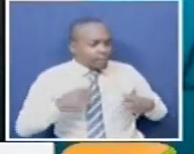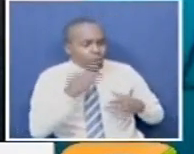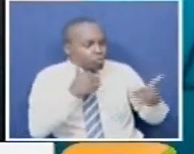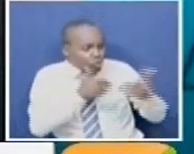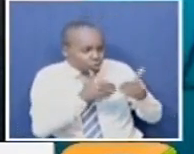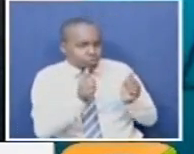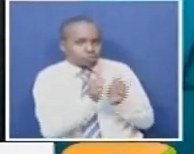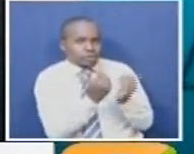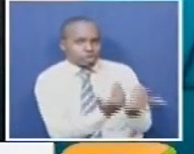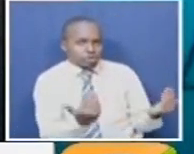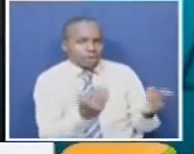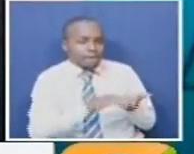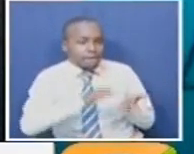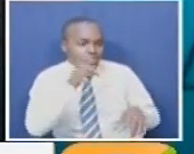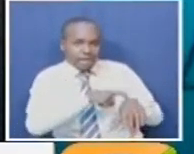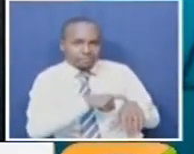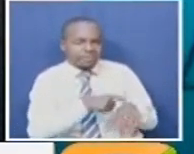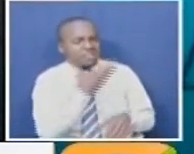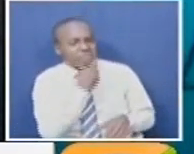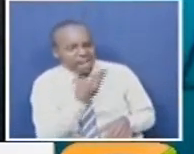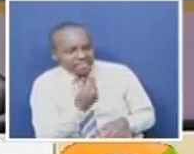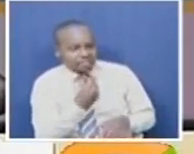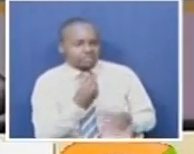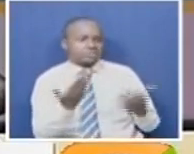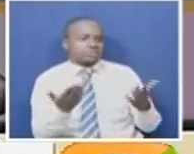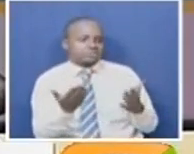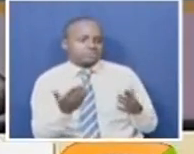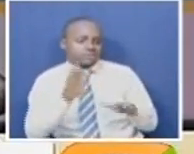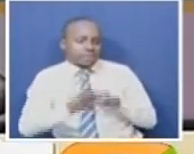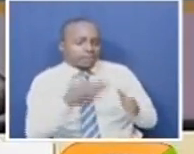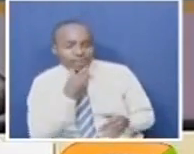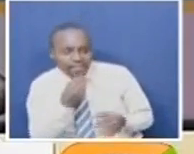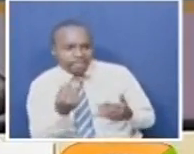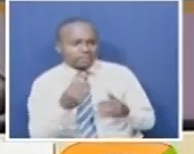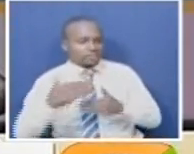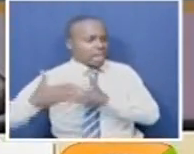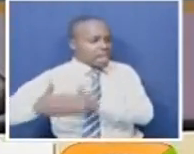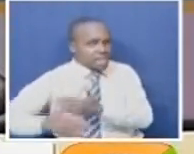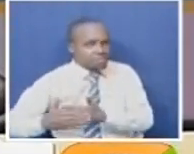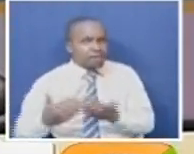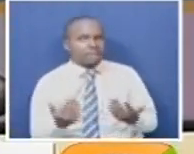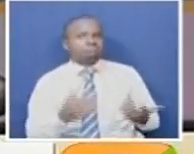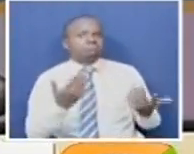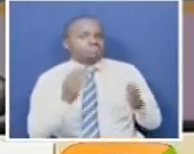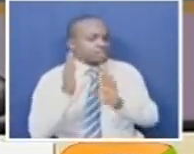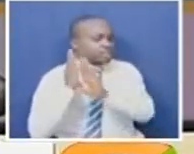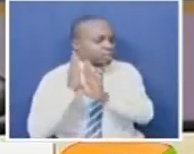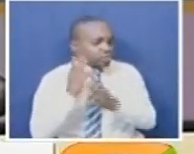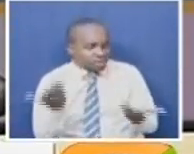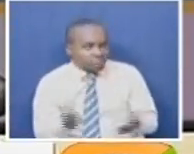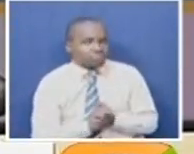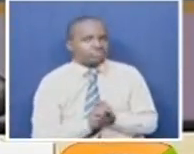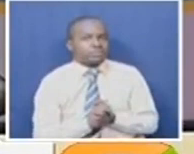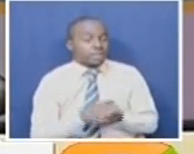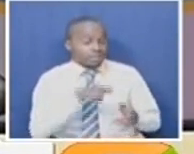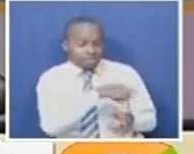mostly. So there's fathers, stepfathers, neighbors, security officers, those are the commonest. Mm-hmm.